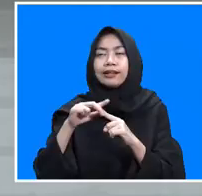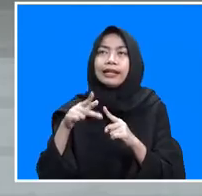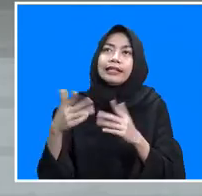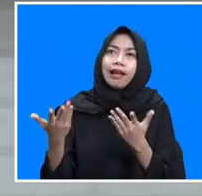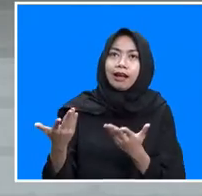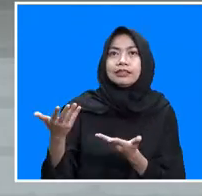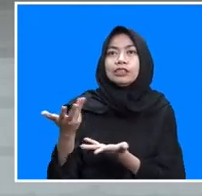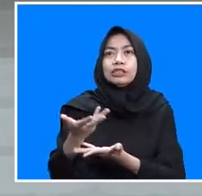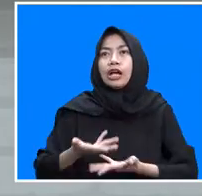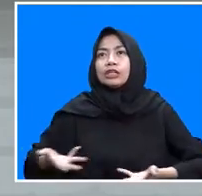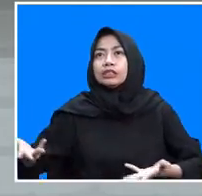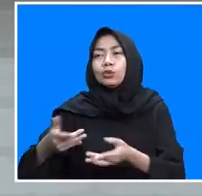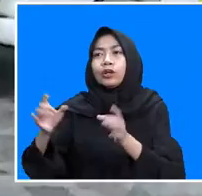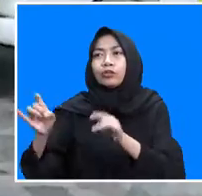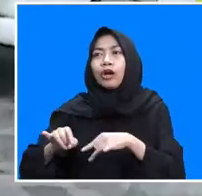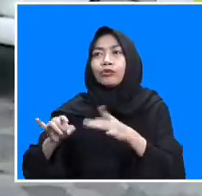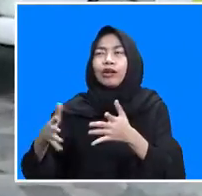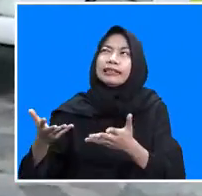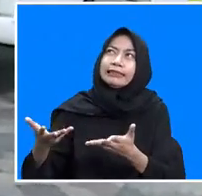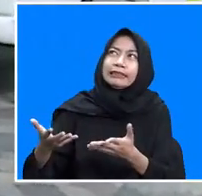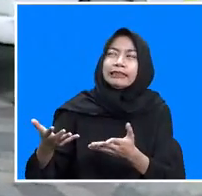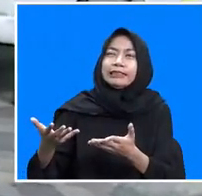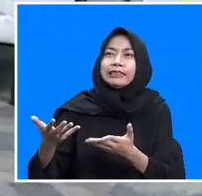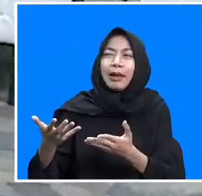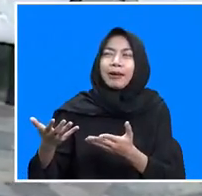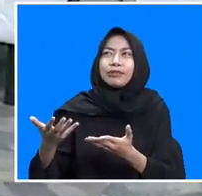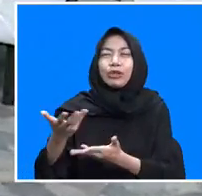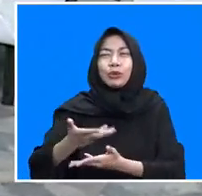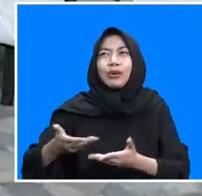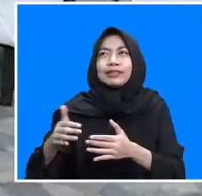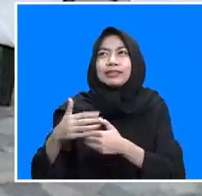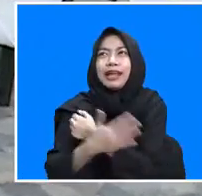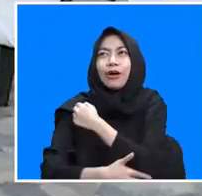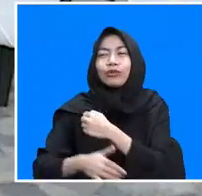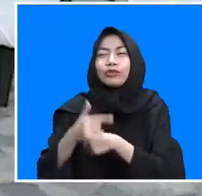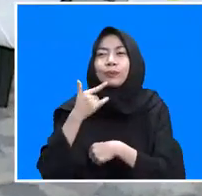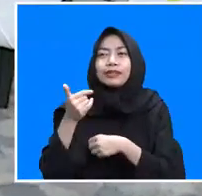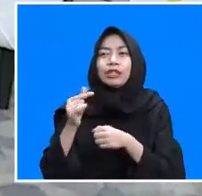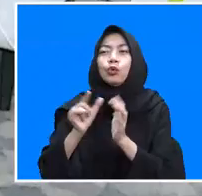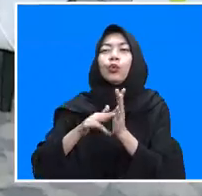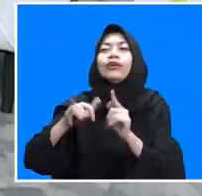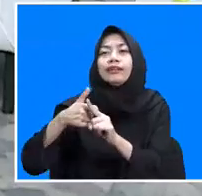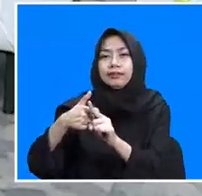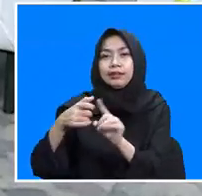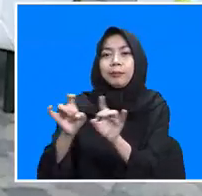situation is maybe quite unique, right? But how about